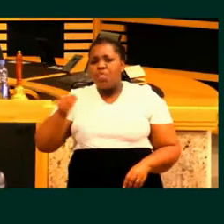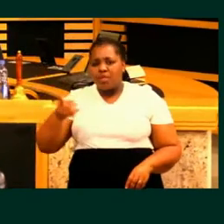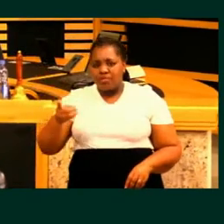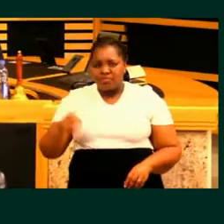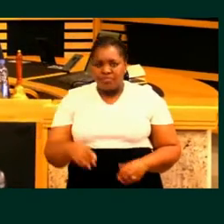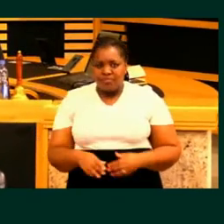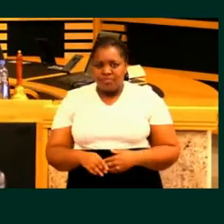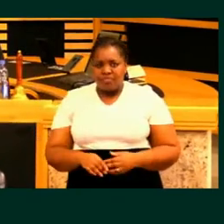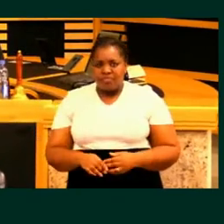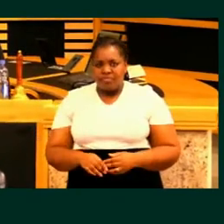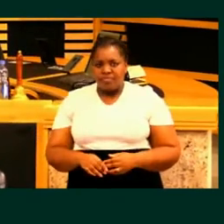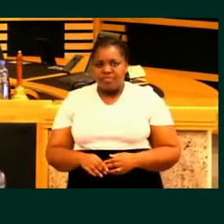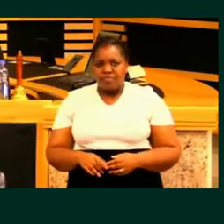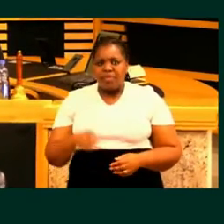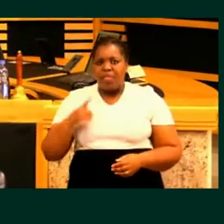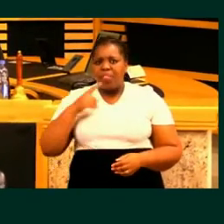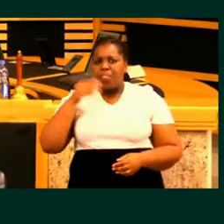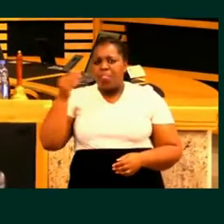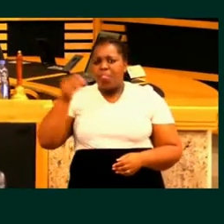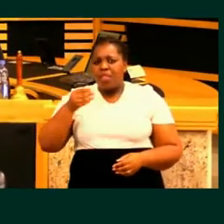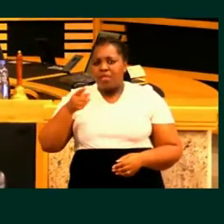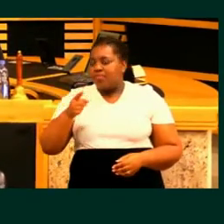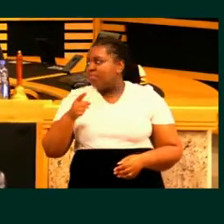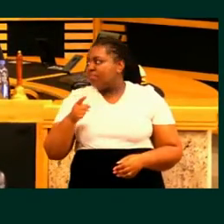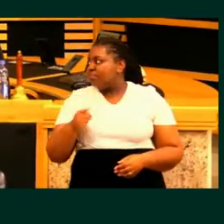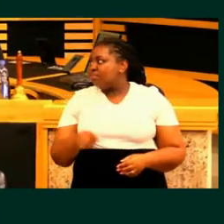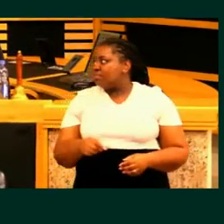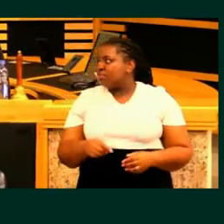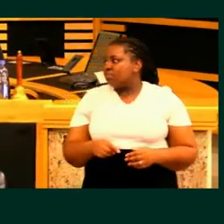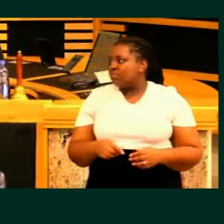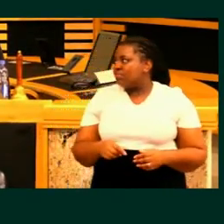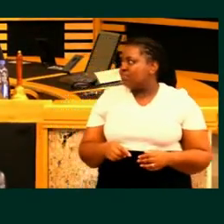church was church 20